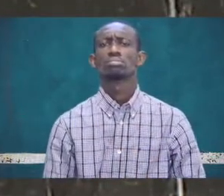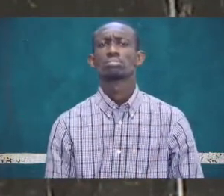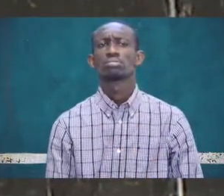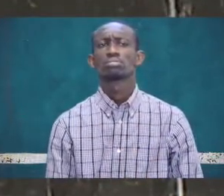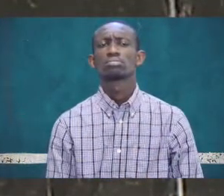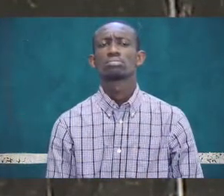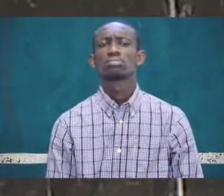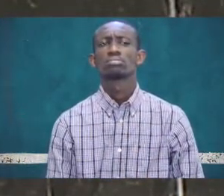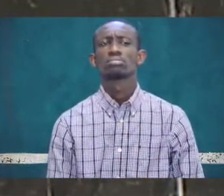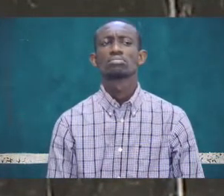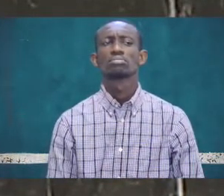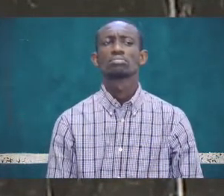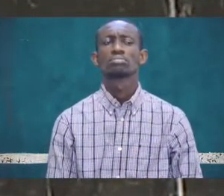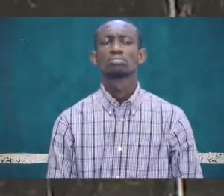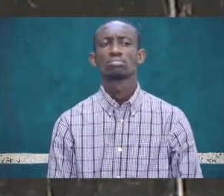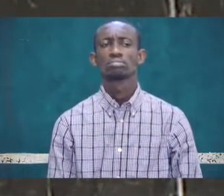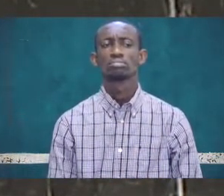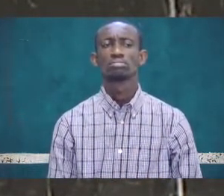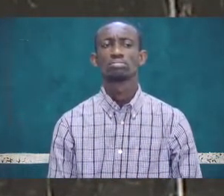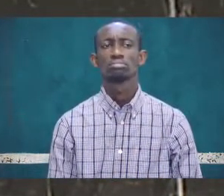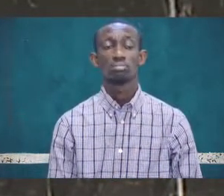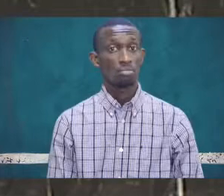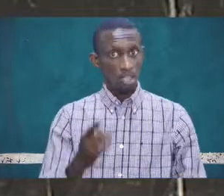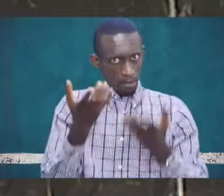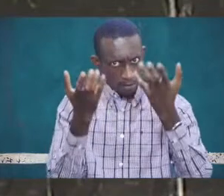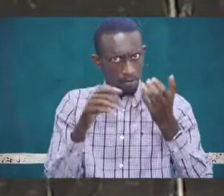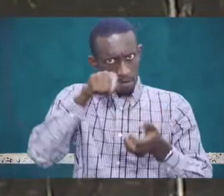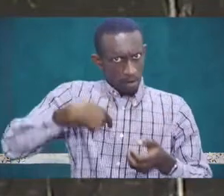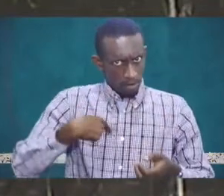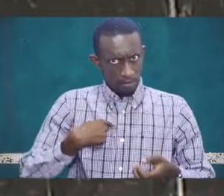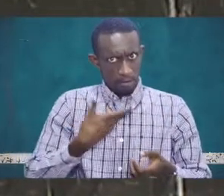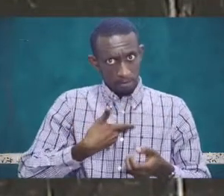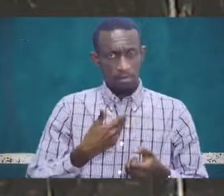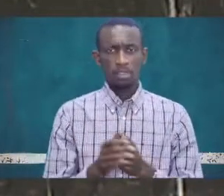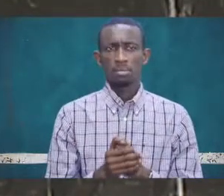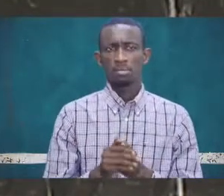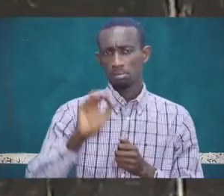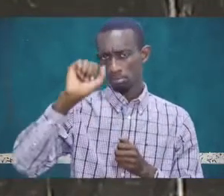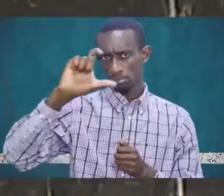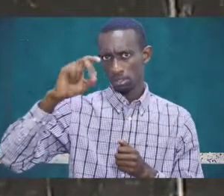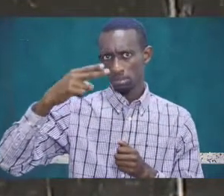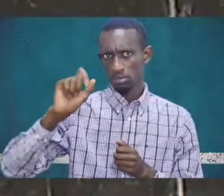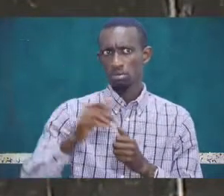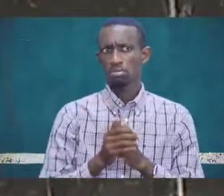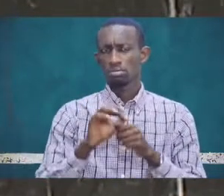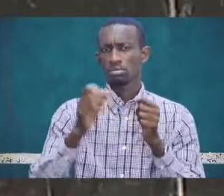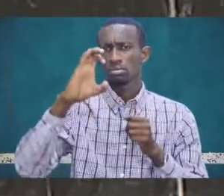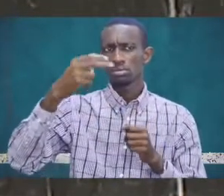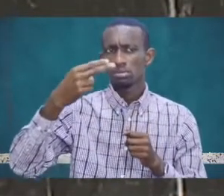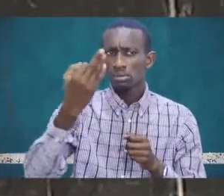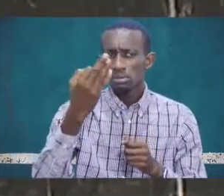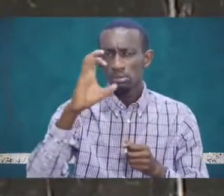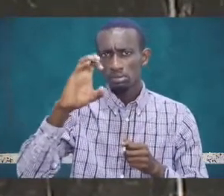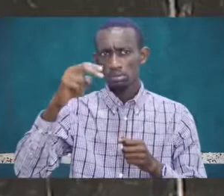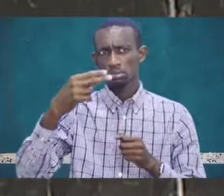So we have the alcohol being protonated by